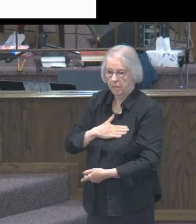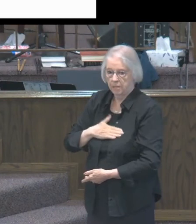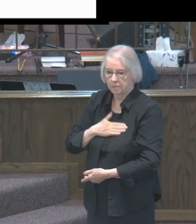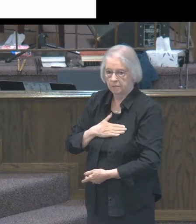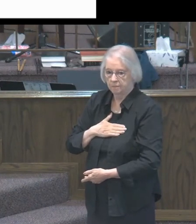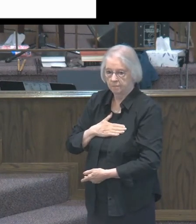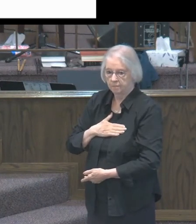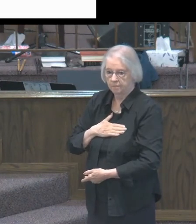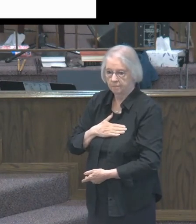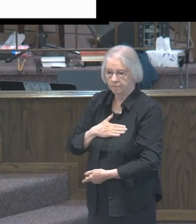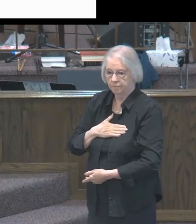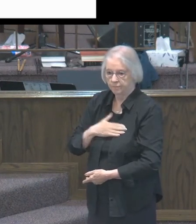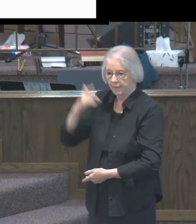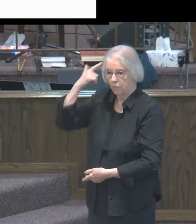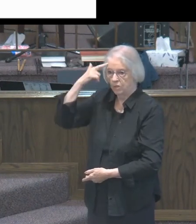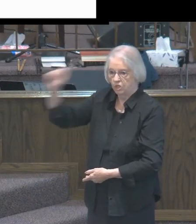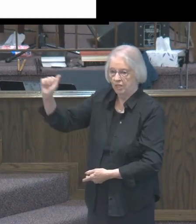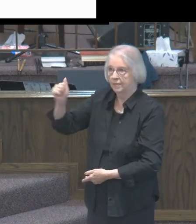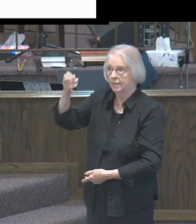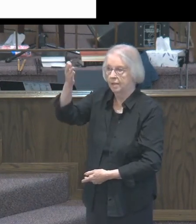Is it okay?